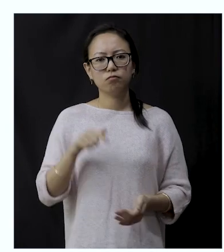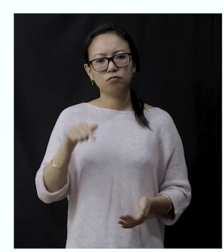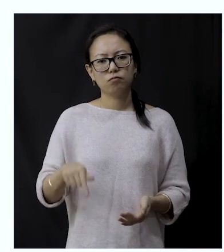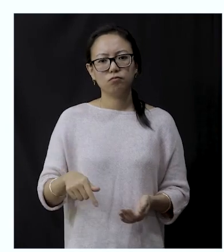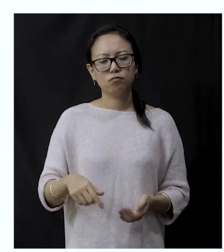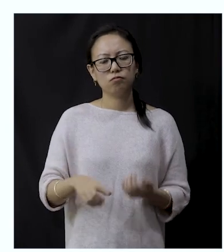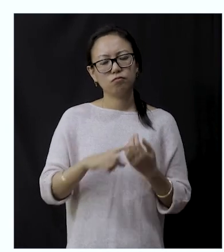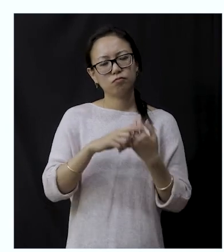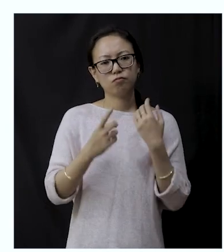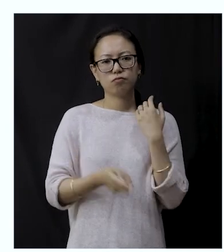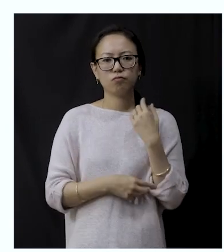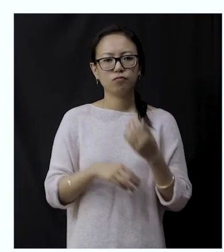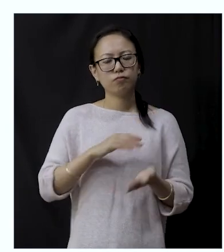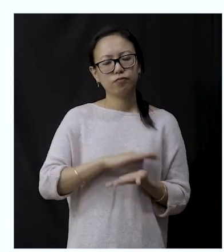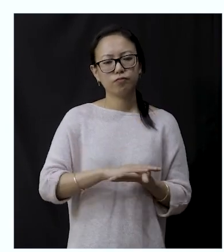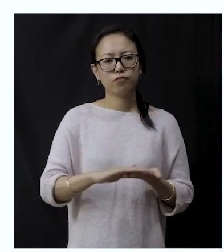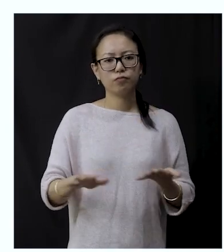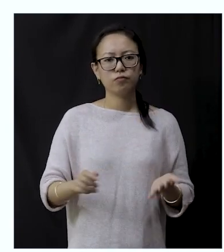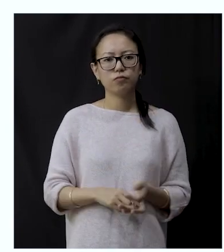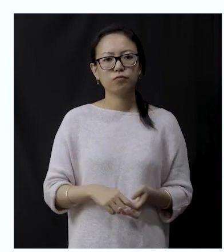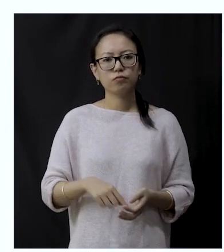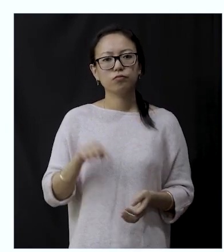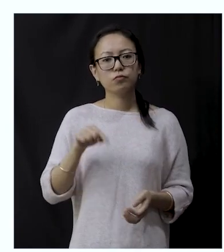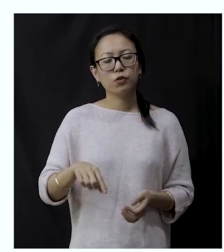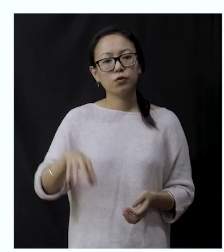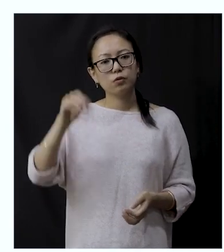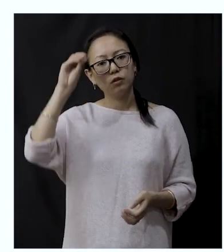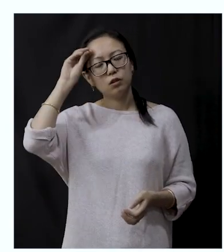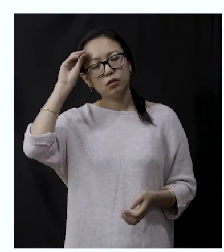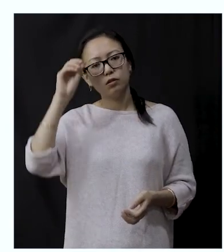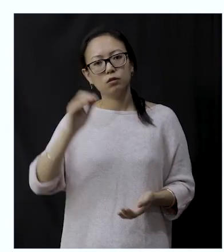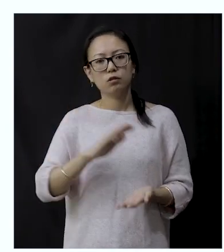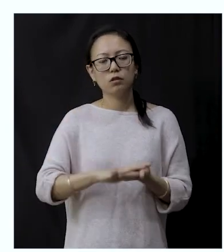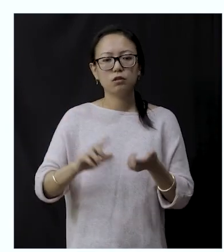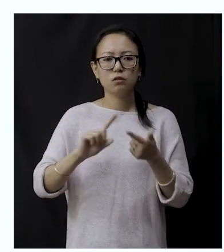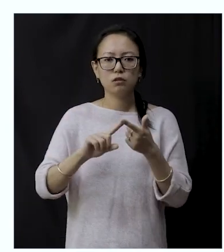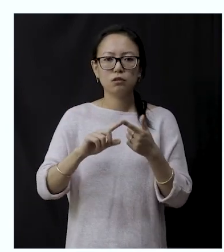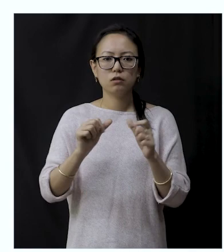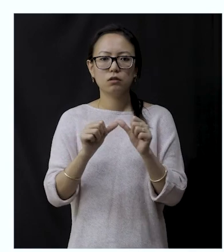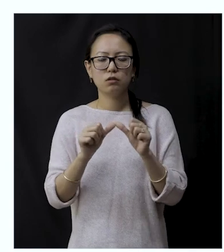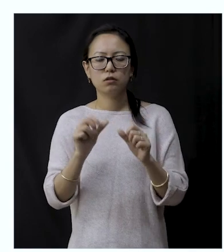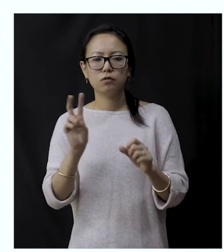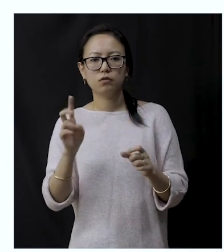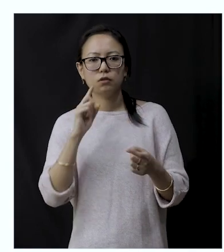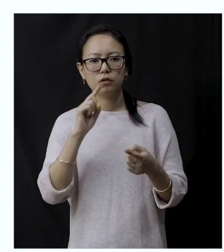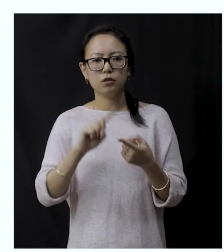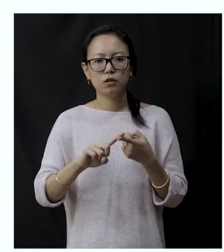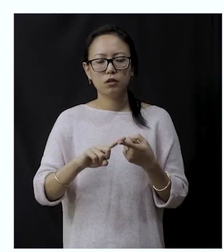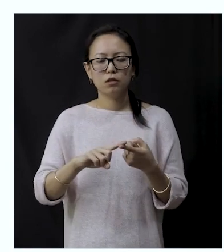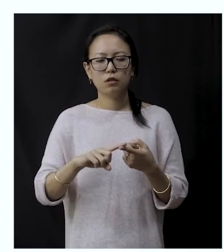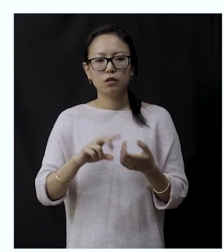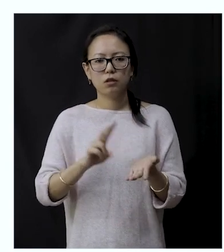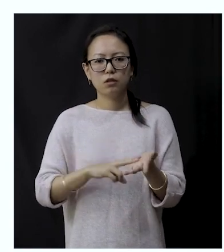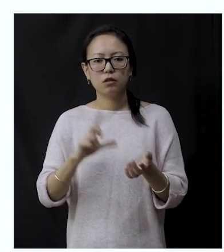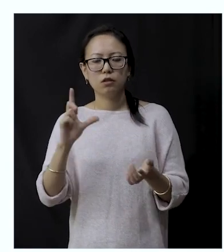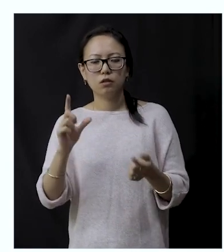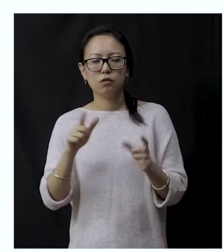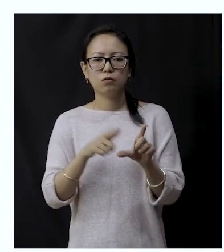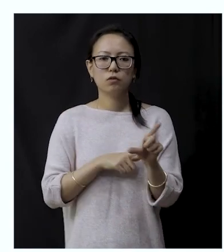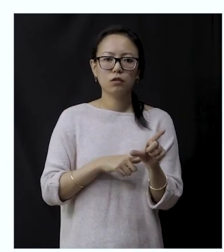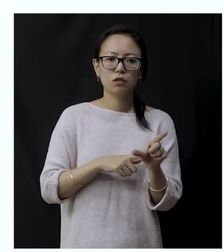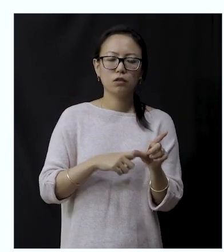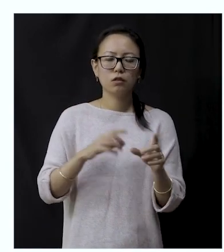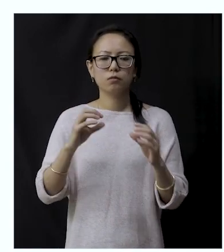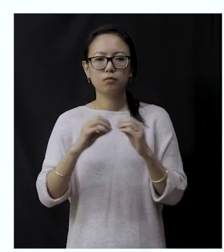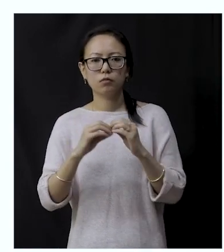this chapter. We have learned about heavenly bodies and different types of heavenly bodies. We